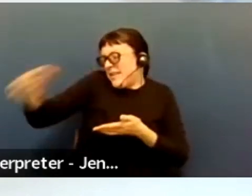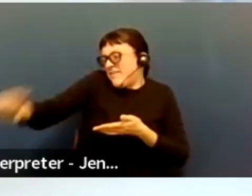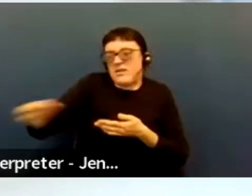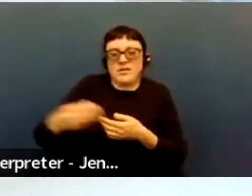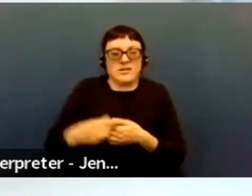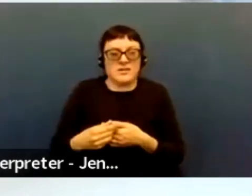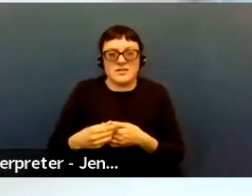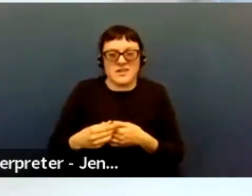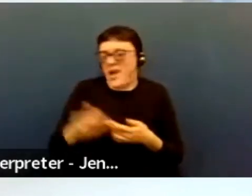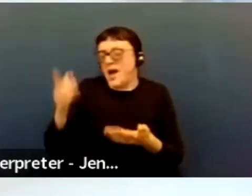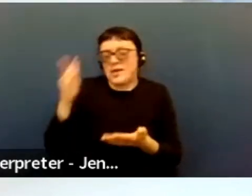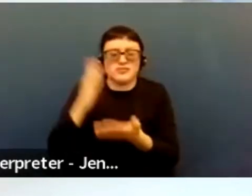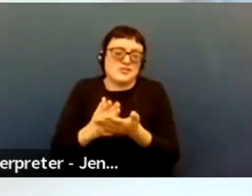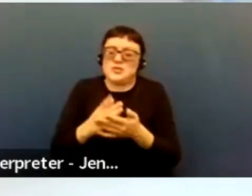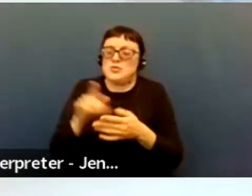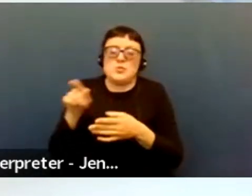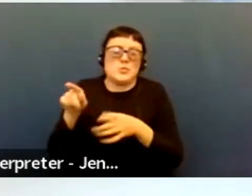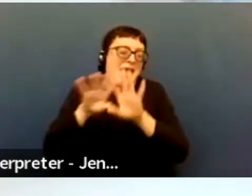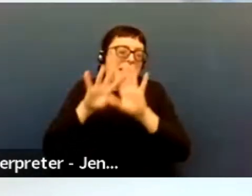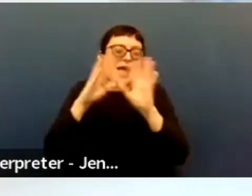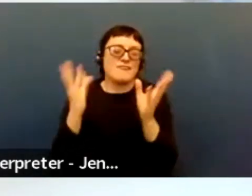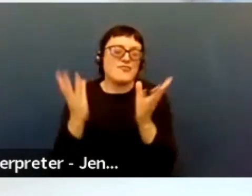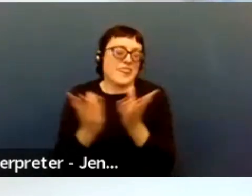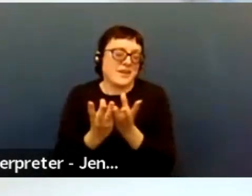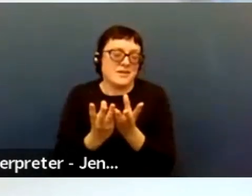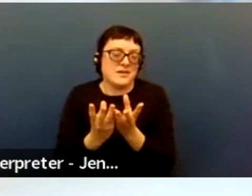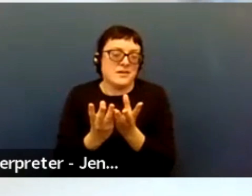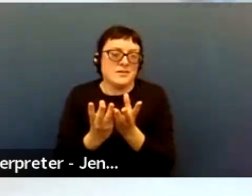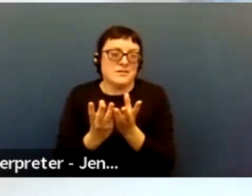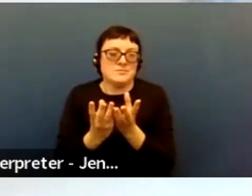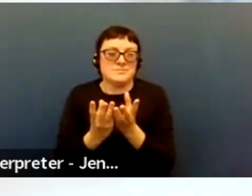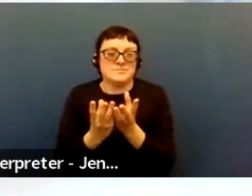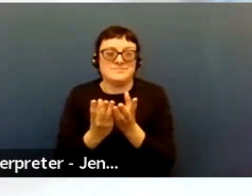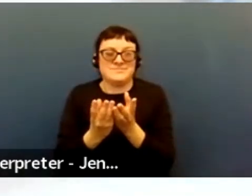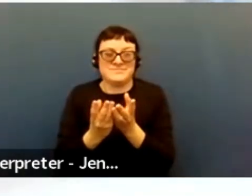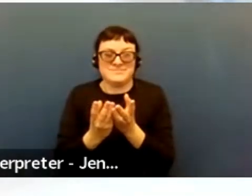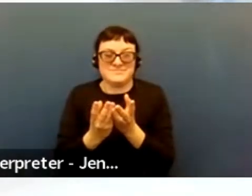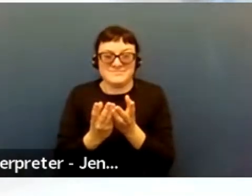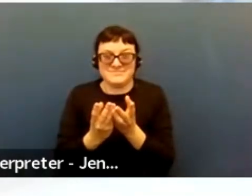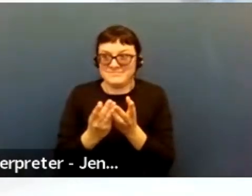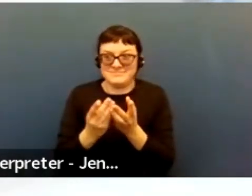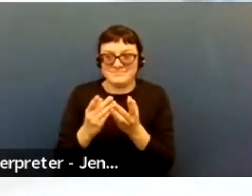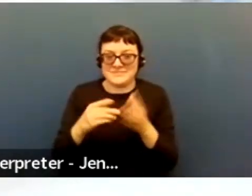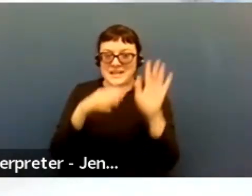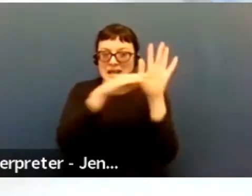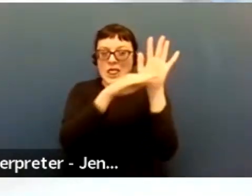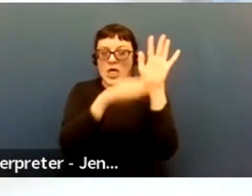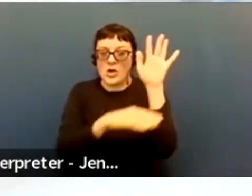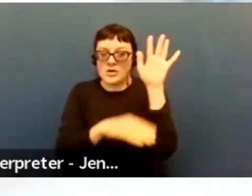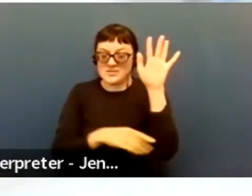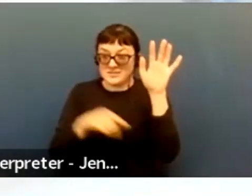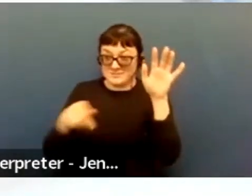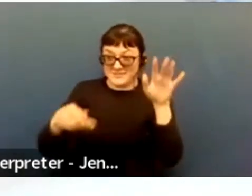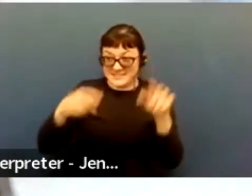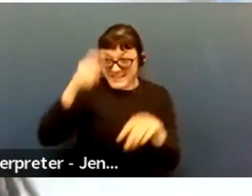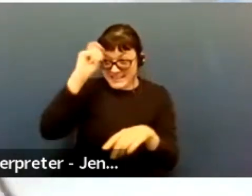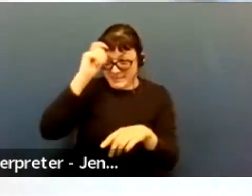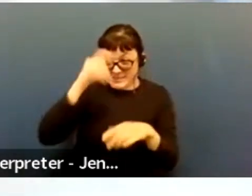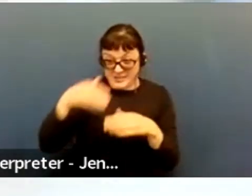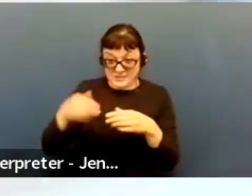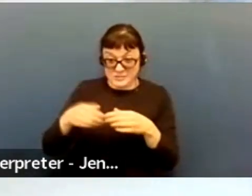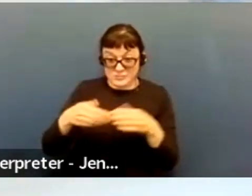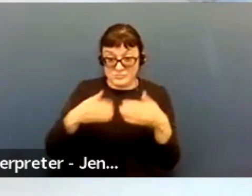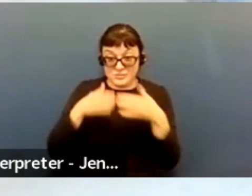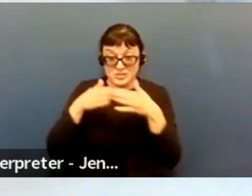here take my purse, look after my money. I just trust you with everything." And, you know, and again, it's a